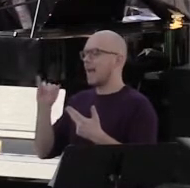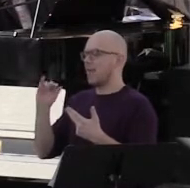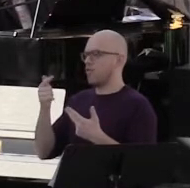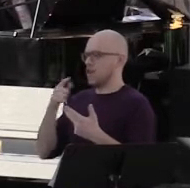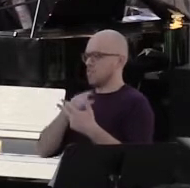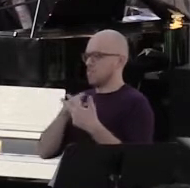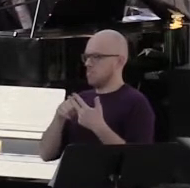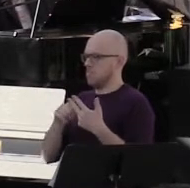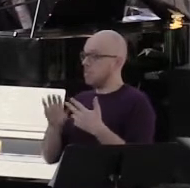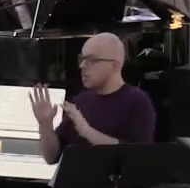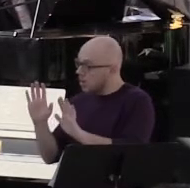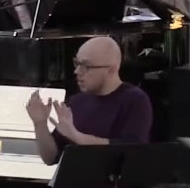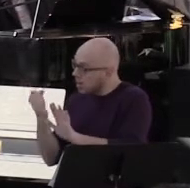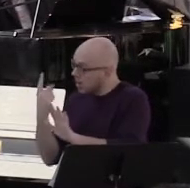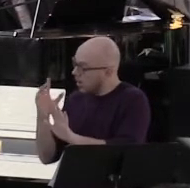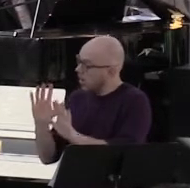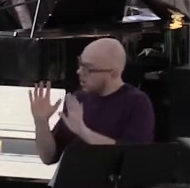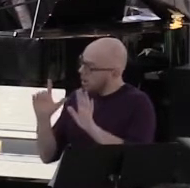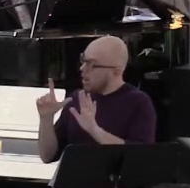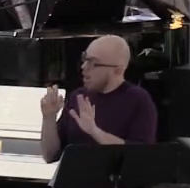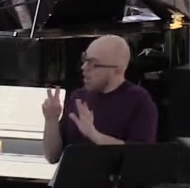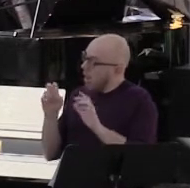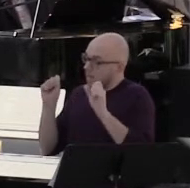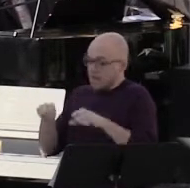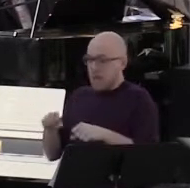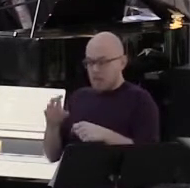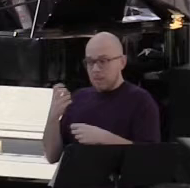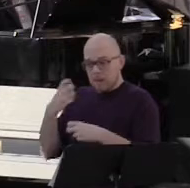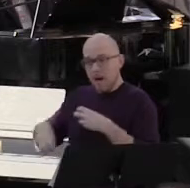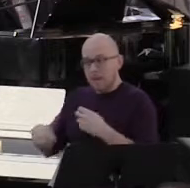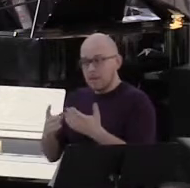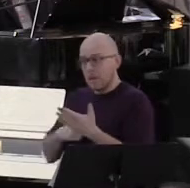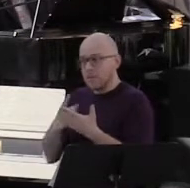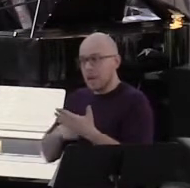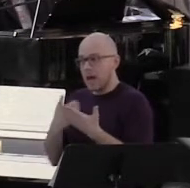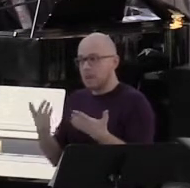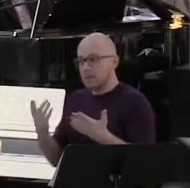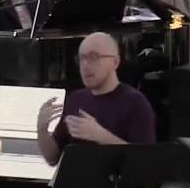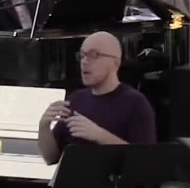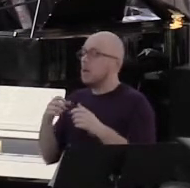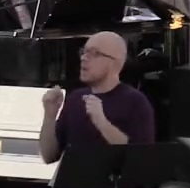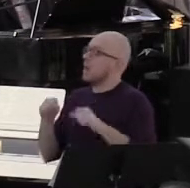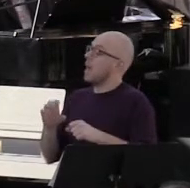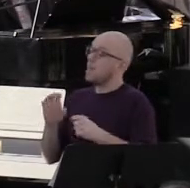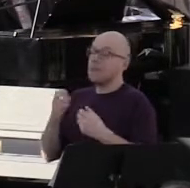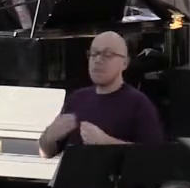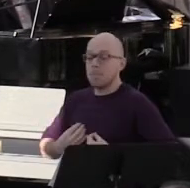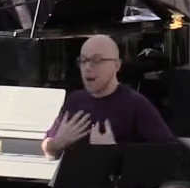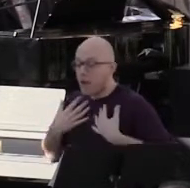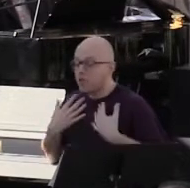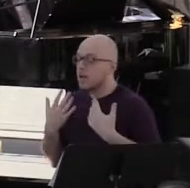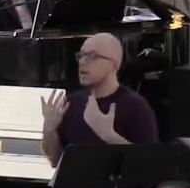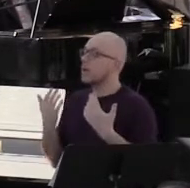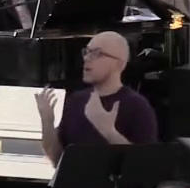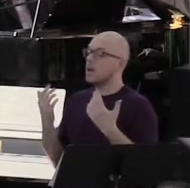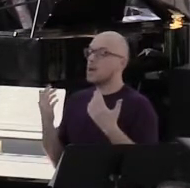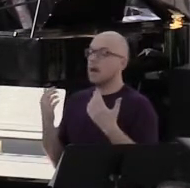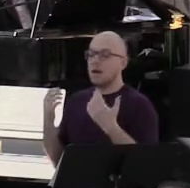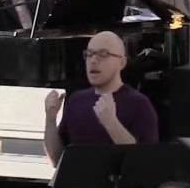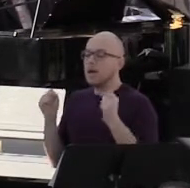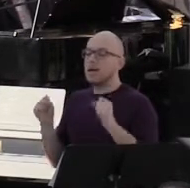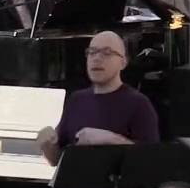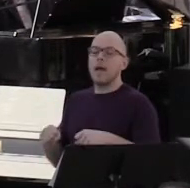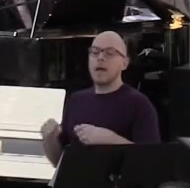Don't get me wrong though, love can be difficult at times. It can be uplifting, it can be